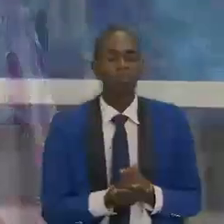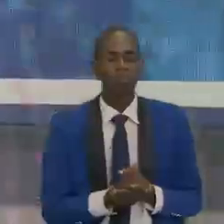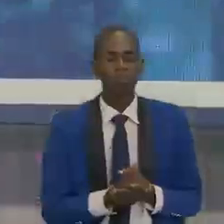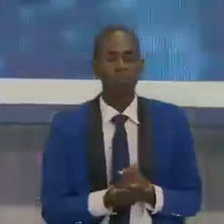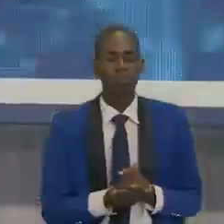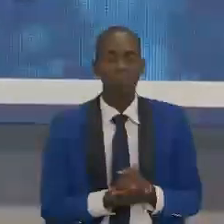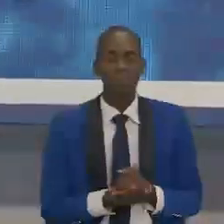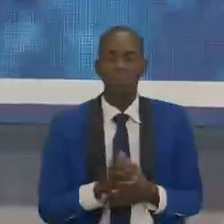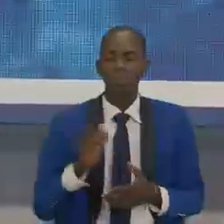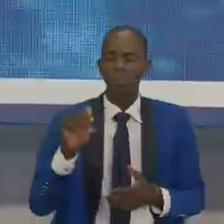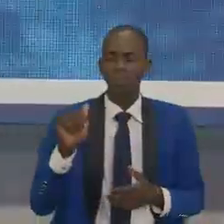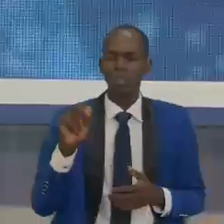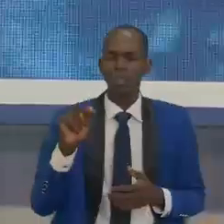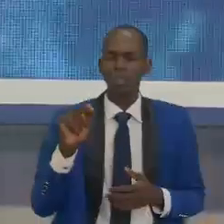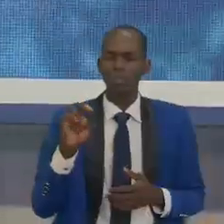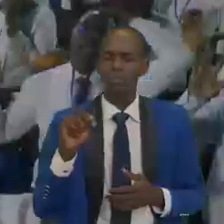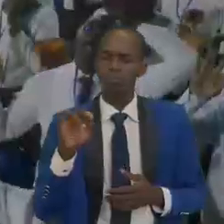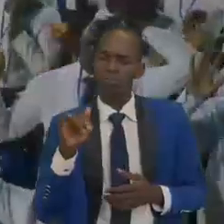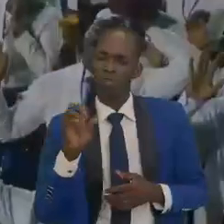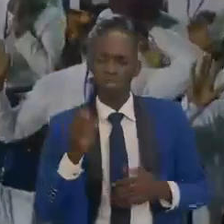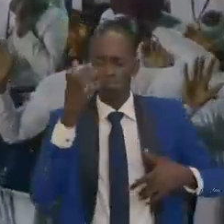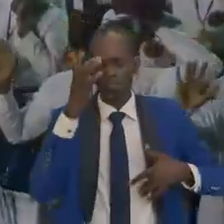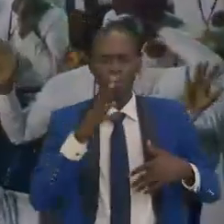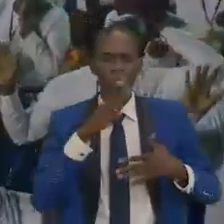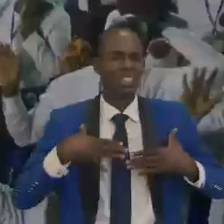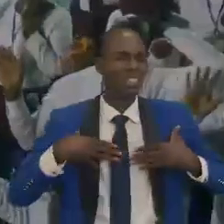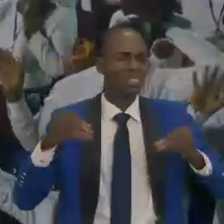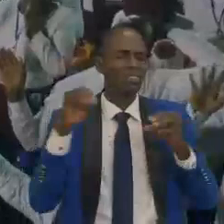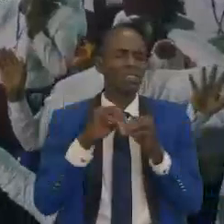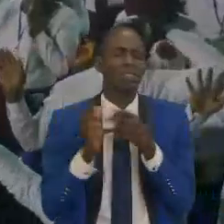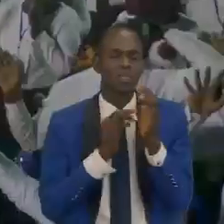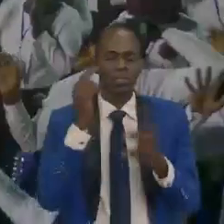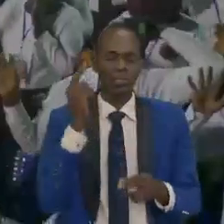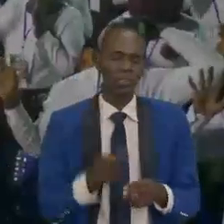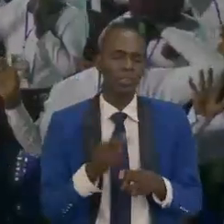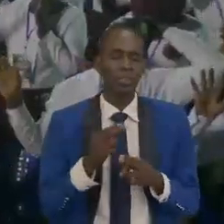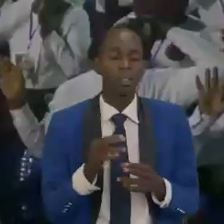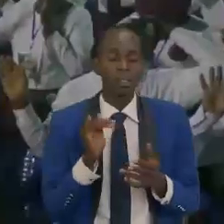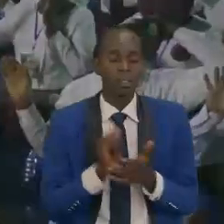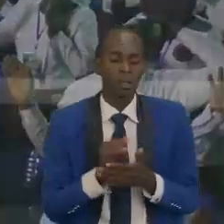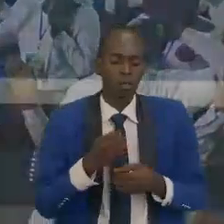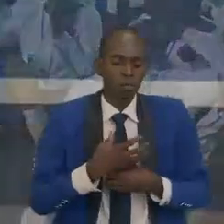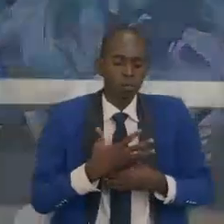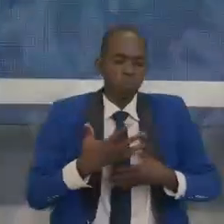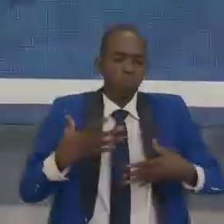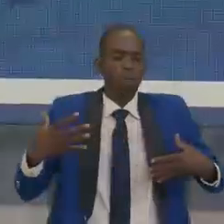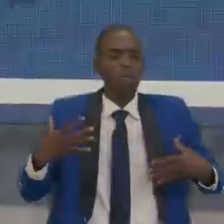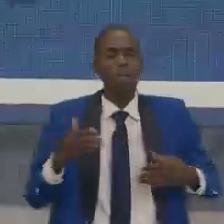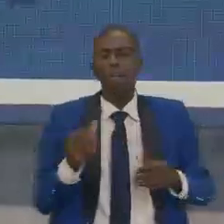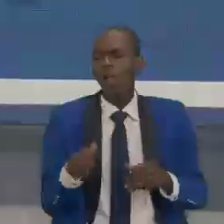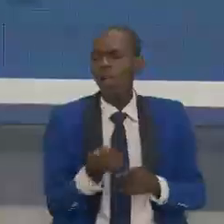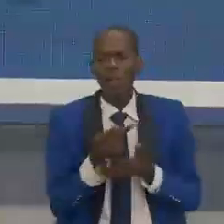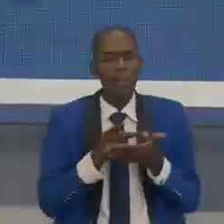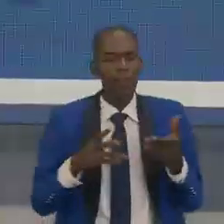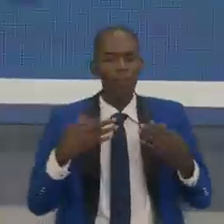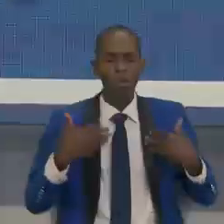Anemia, be healed in Jesus' name. That swelling, any part of the body,